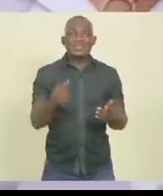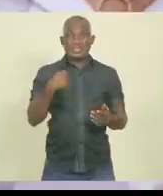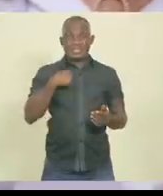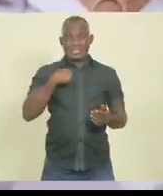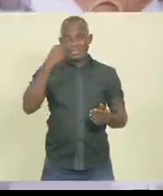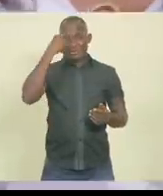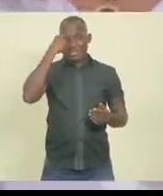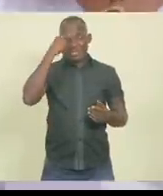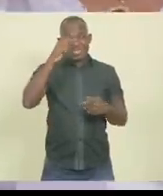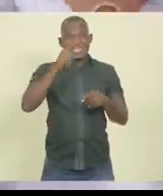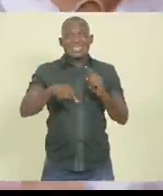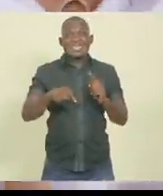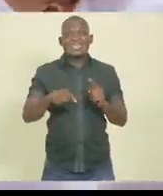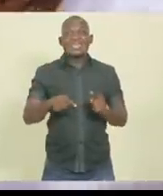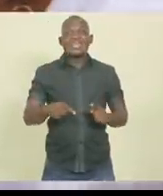get a man if I want?